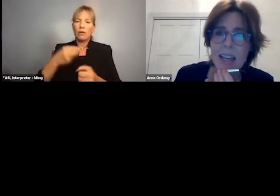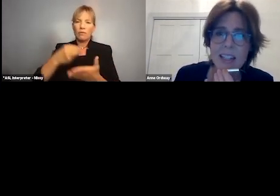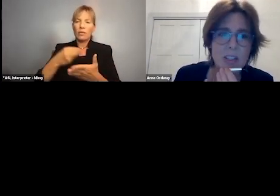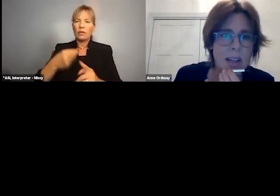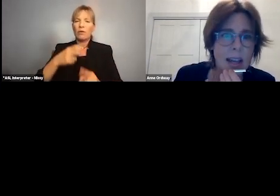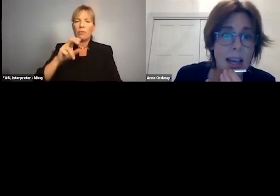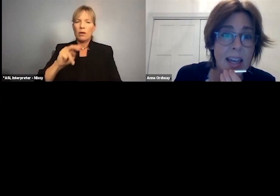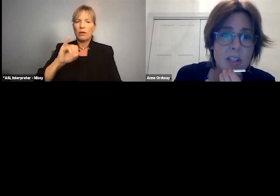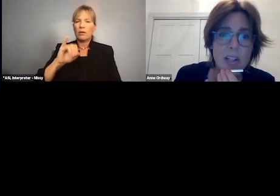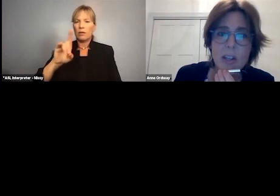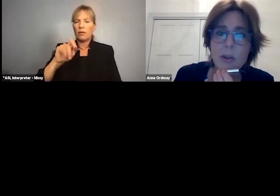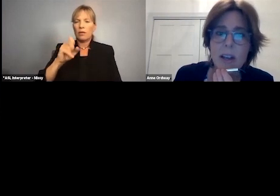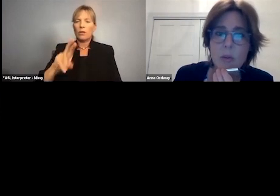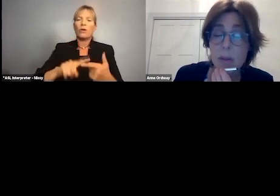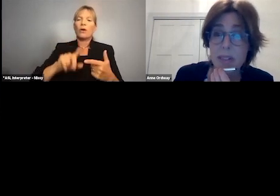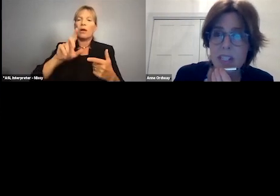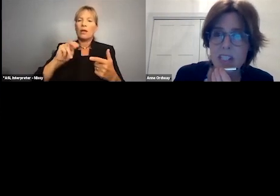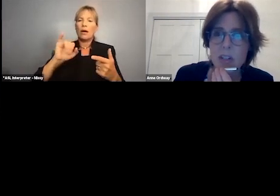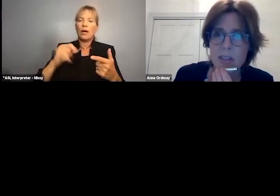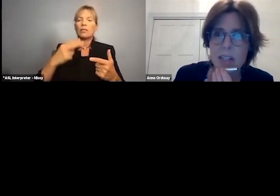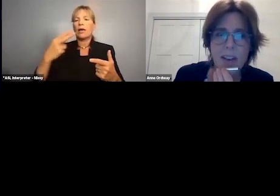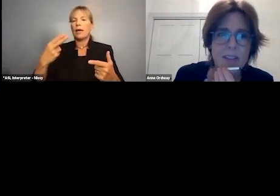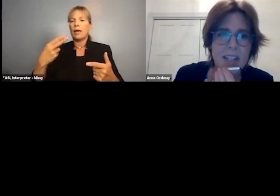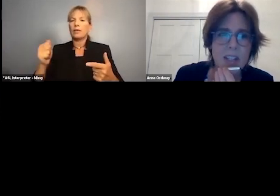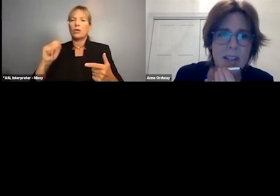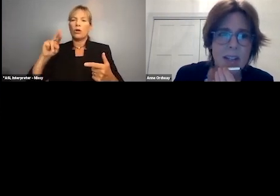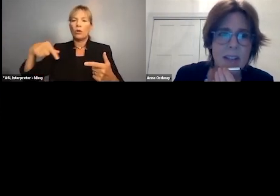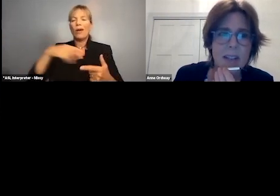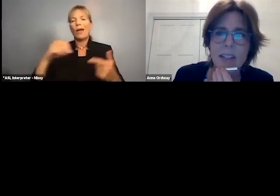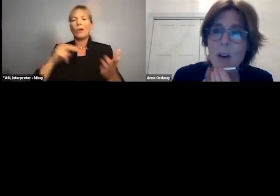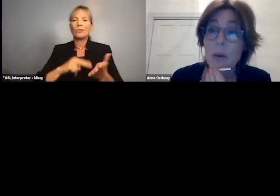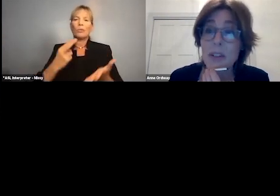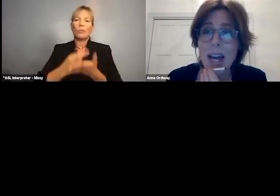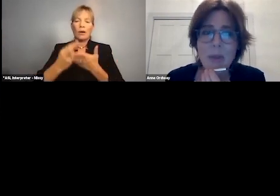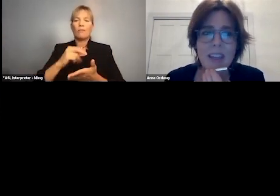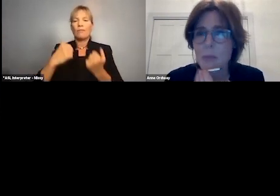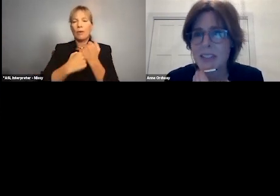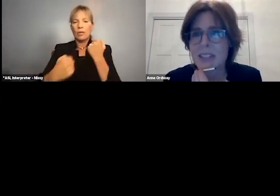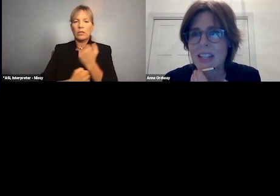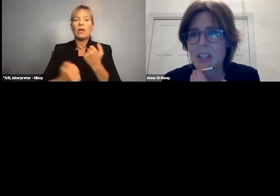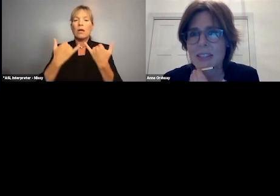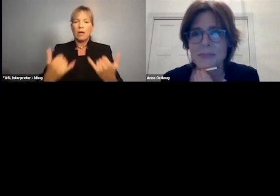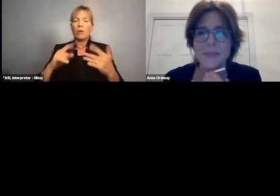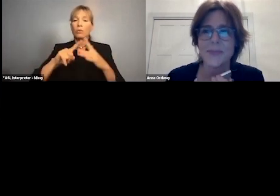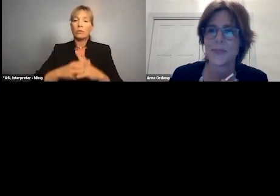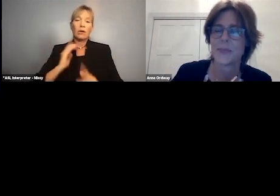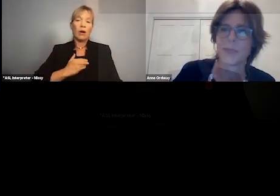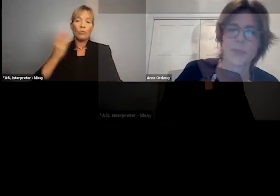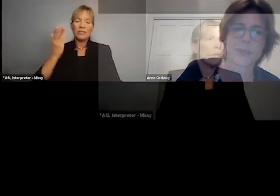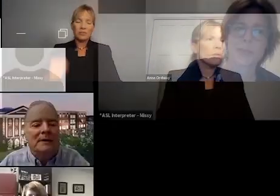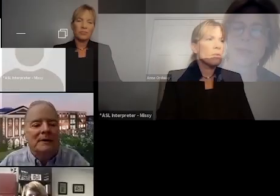NIDLR, NIH, AHRQ, and the Rehabilitation Nursing Foundation. We will now begin the